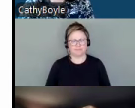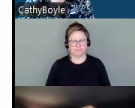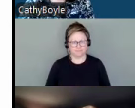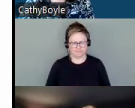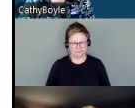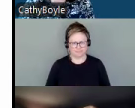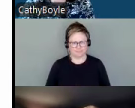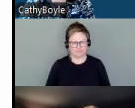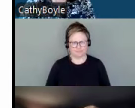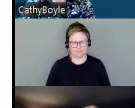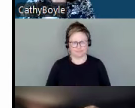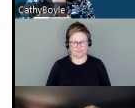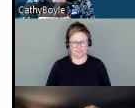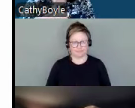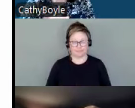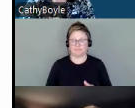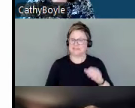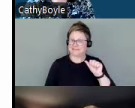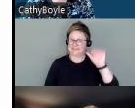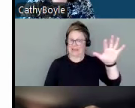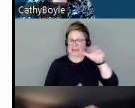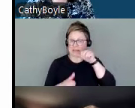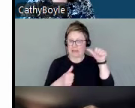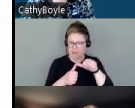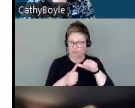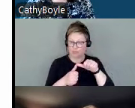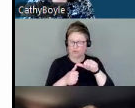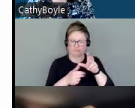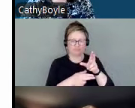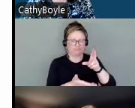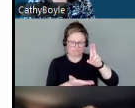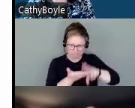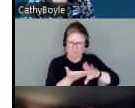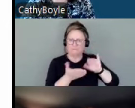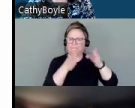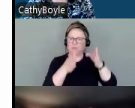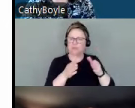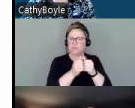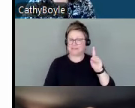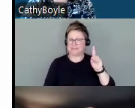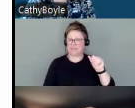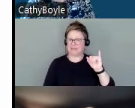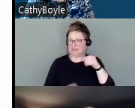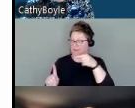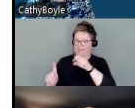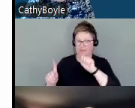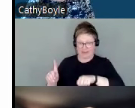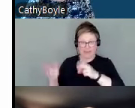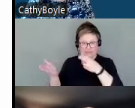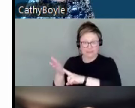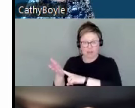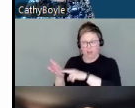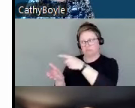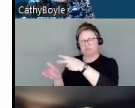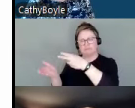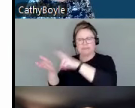Any letter that you send should be signed by the person with the disability if they are able to sign it. Otherwise, you